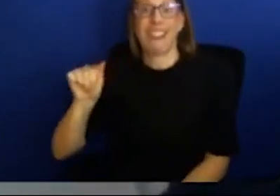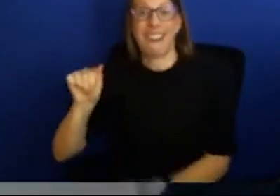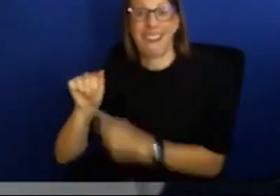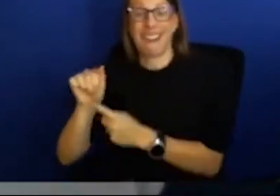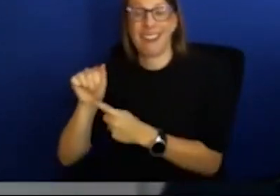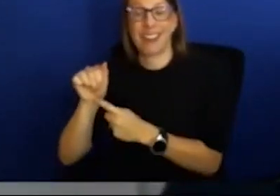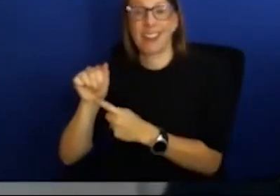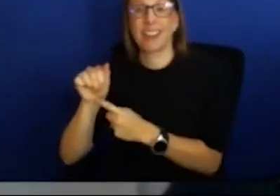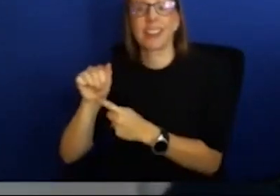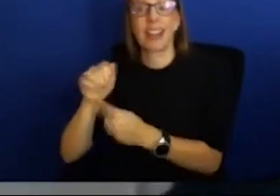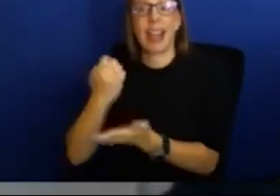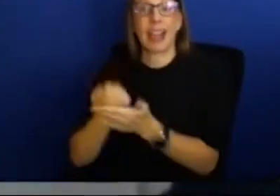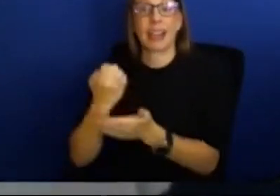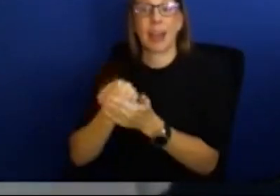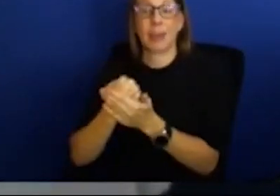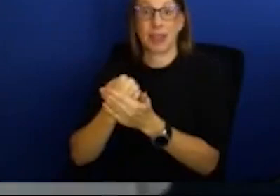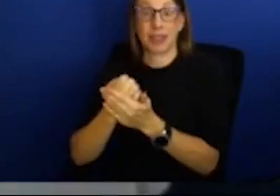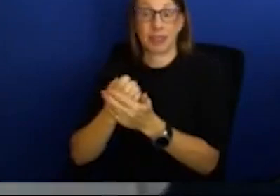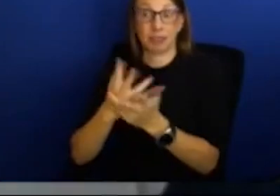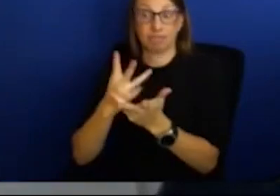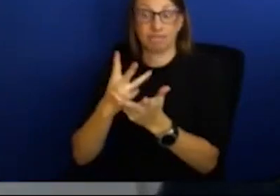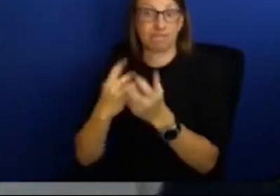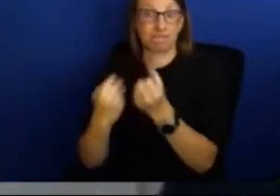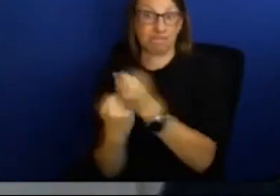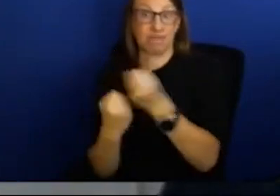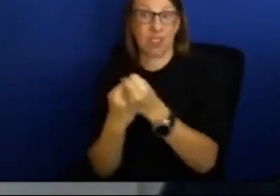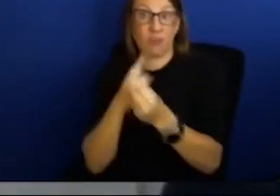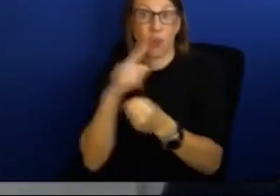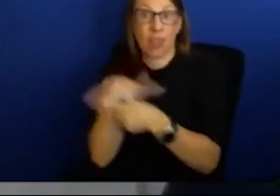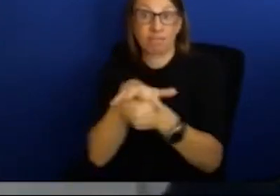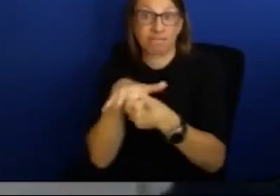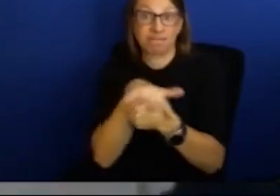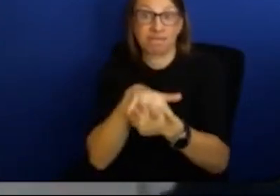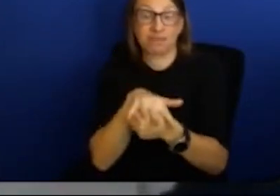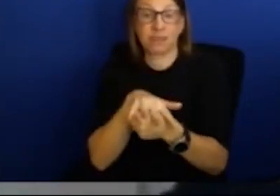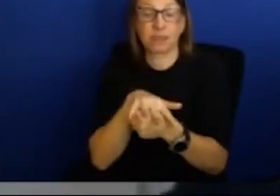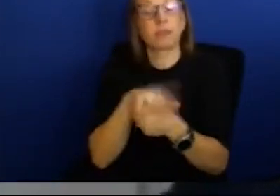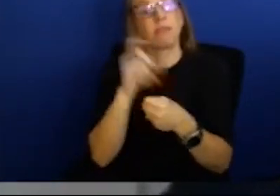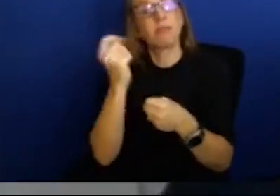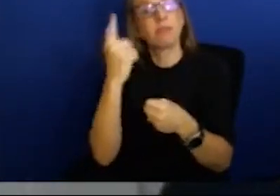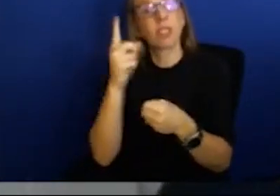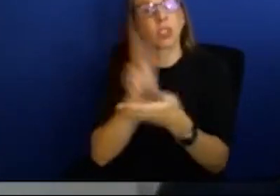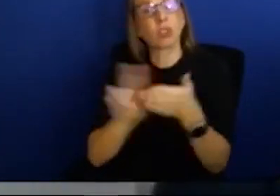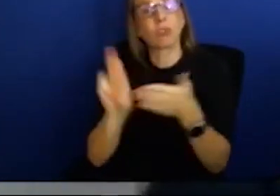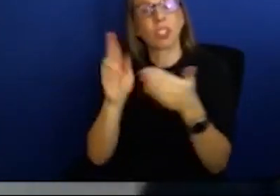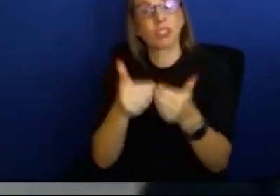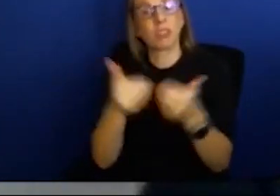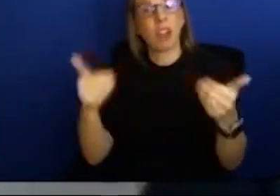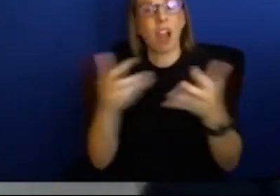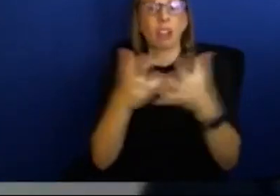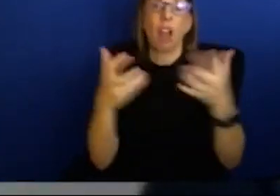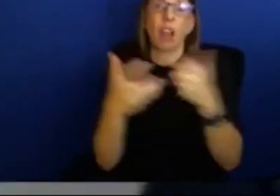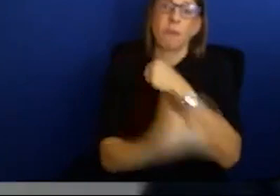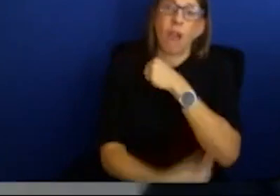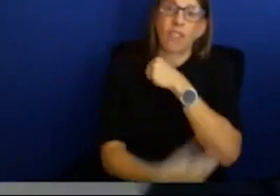contributor to the economic industry of that space. But, apart from the university, there's a lot of poverty,